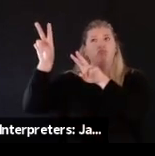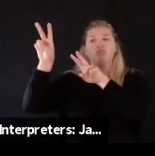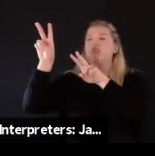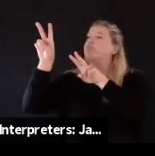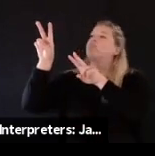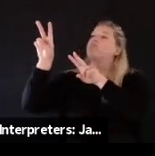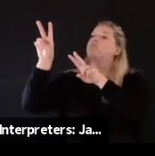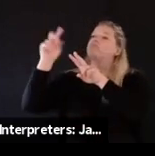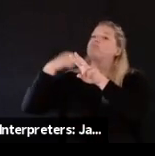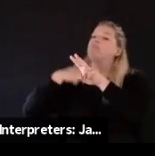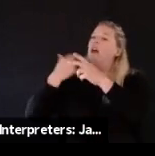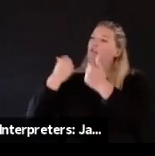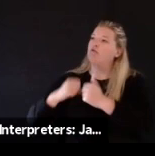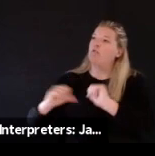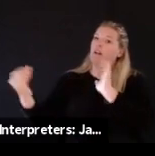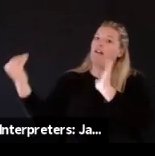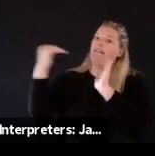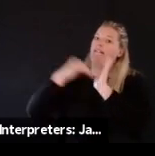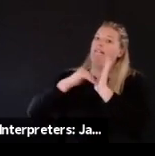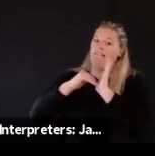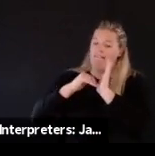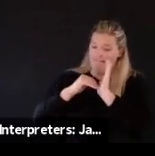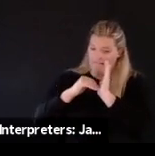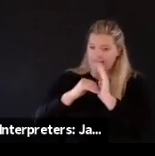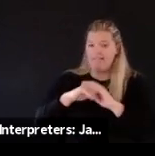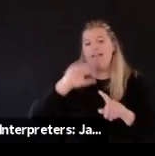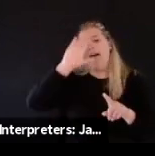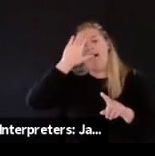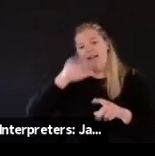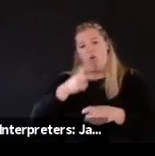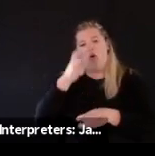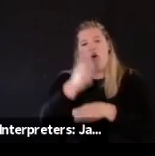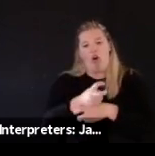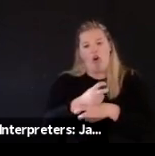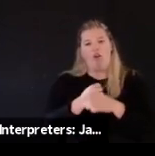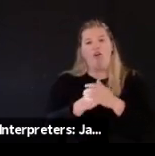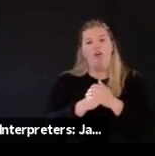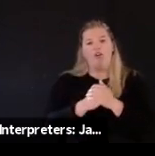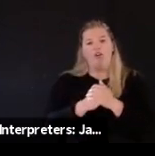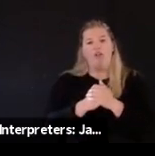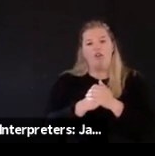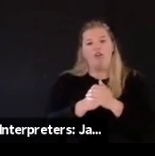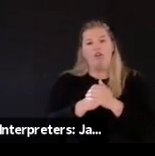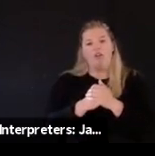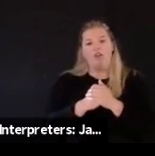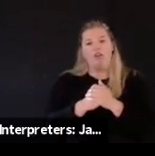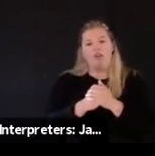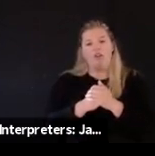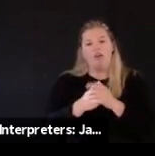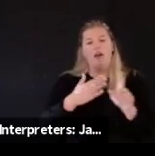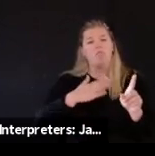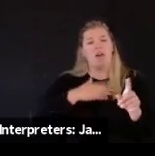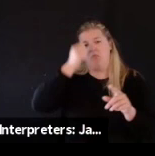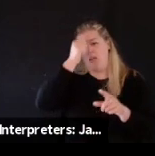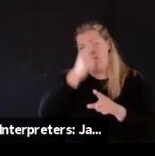or care. I know it's hard, but just hold on, my brother.